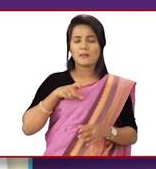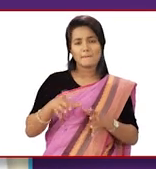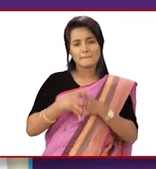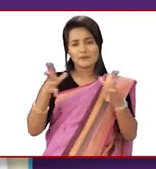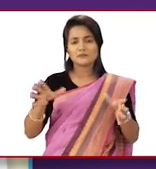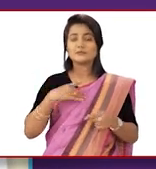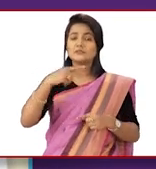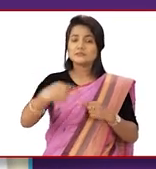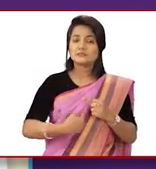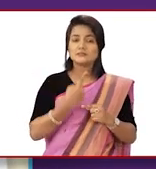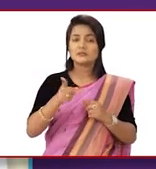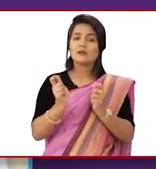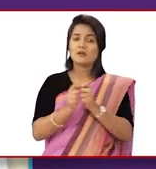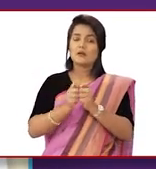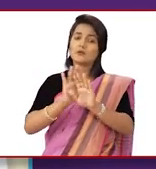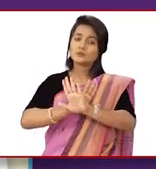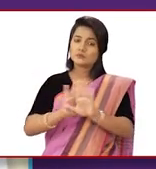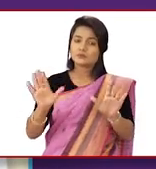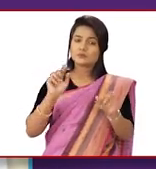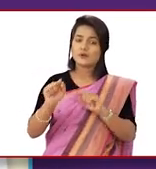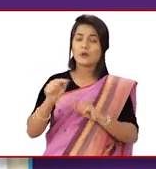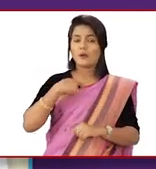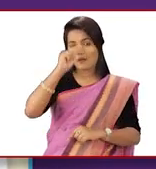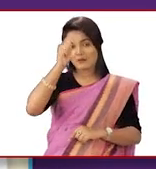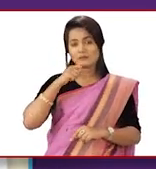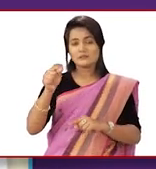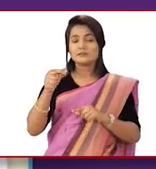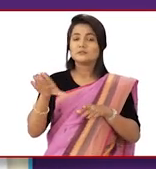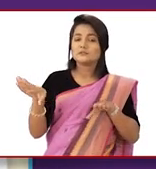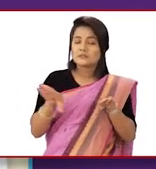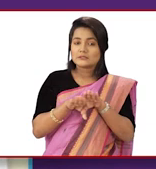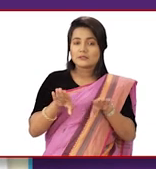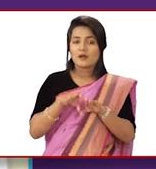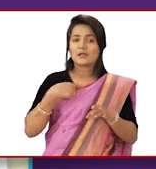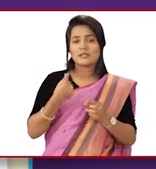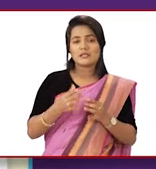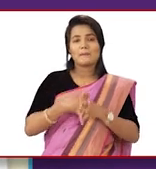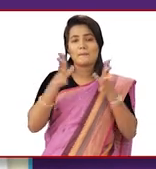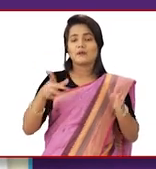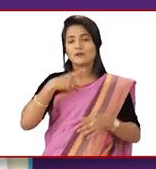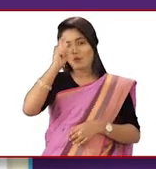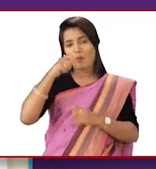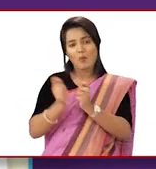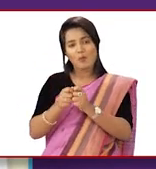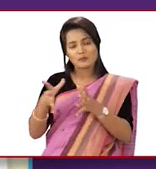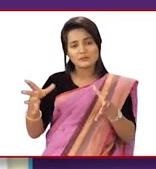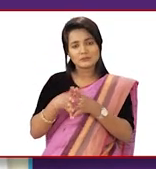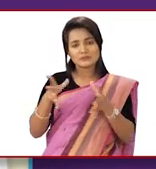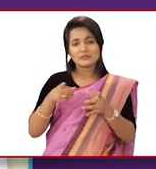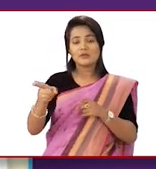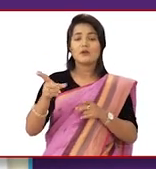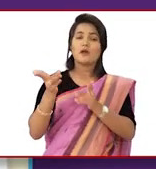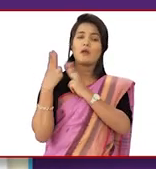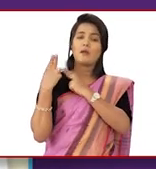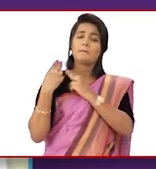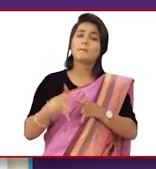me. She does a lot of work that in an unequal world, I would have to do. She pays a lot of bills. She takes a lot of family